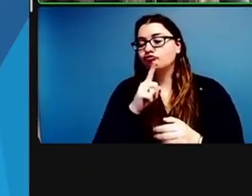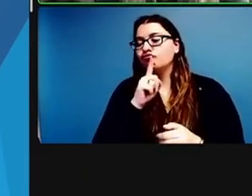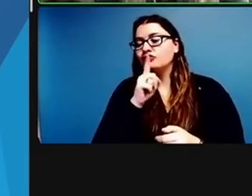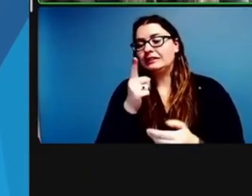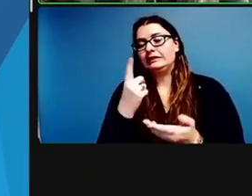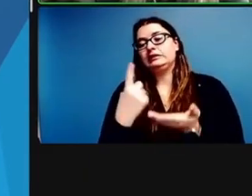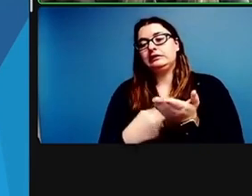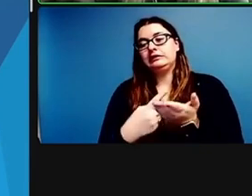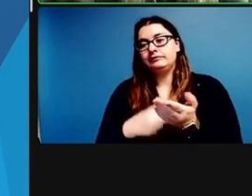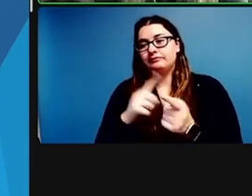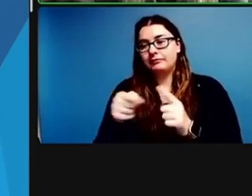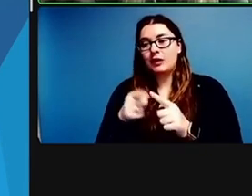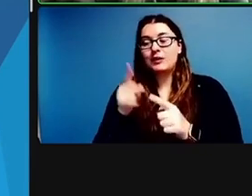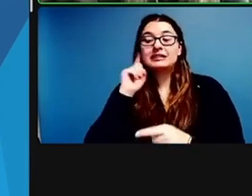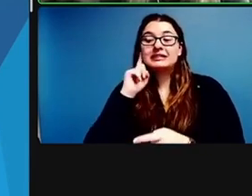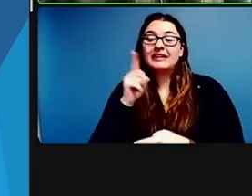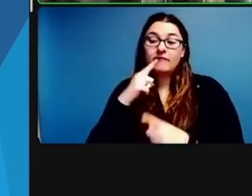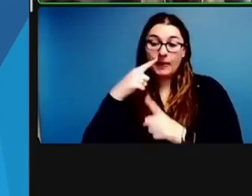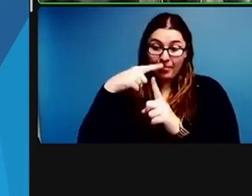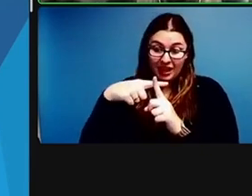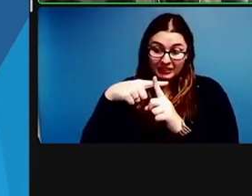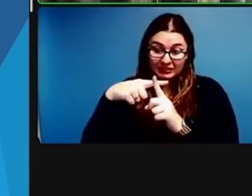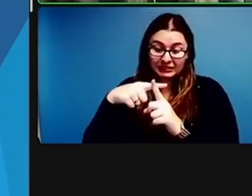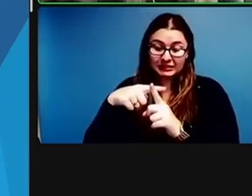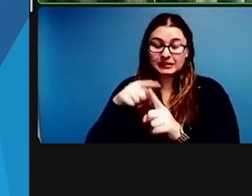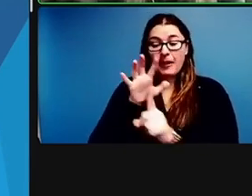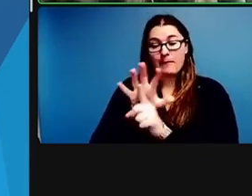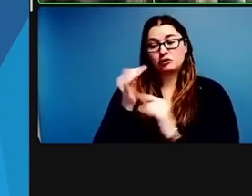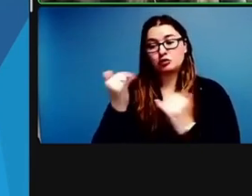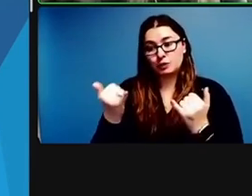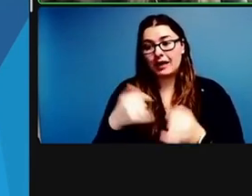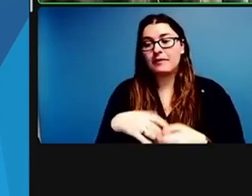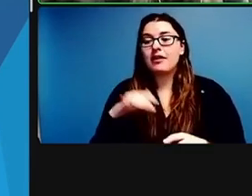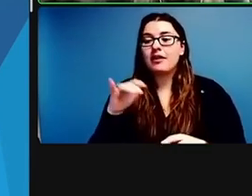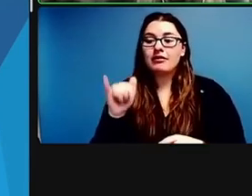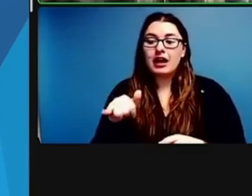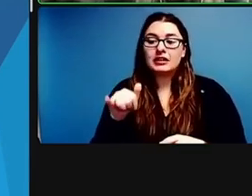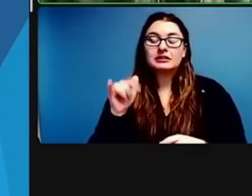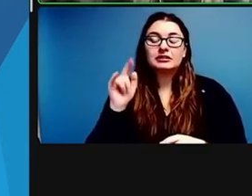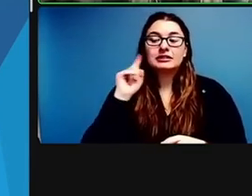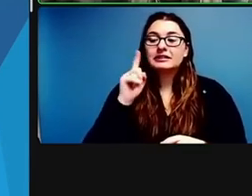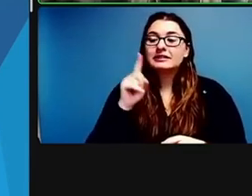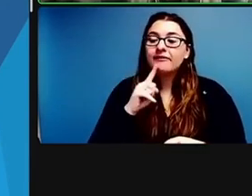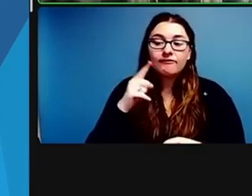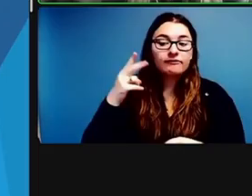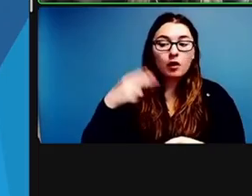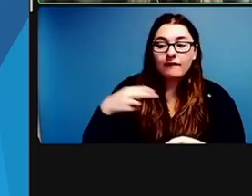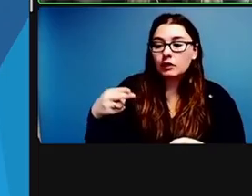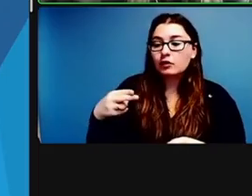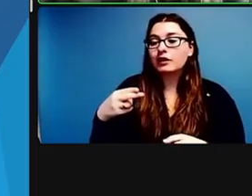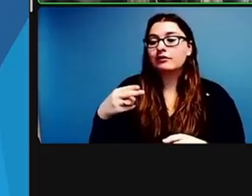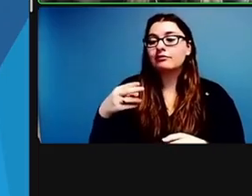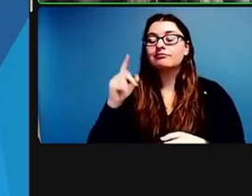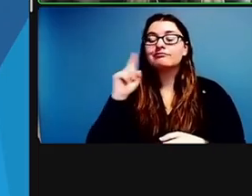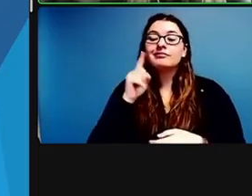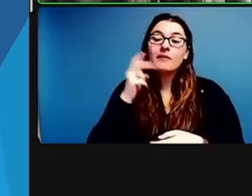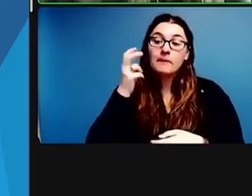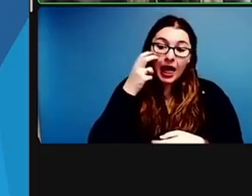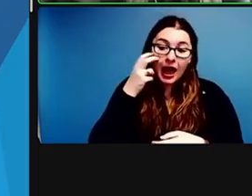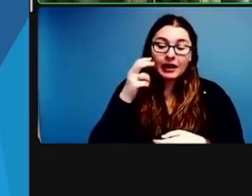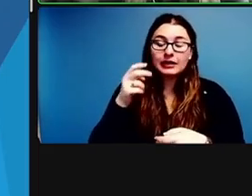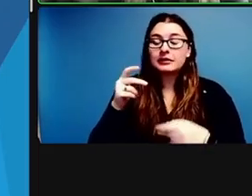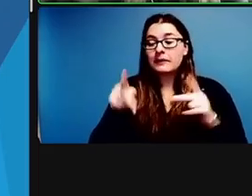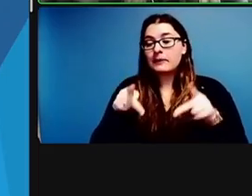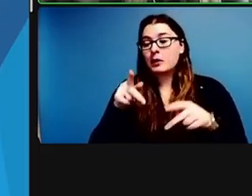talking about the deaf plus population today, and that would be deaf, hard of hearing, and deafblind